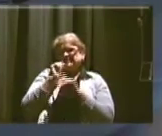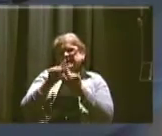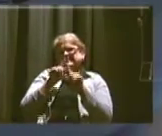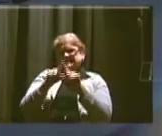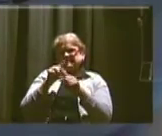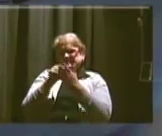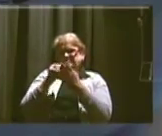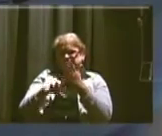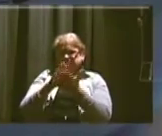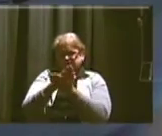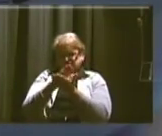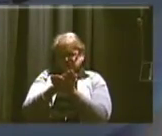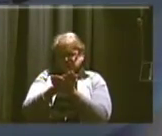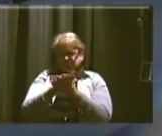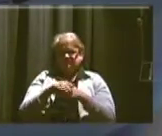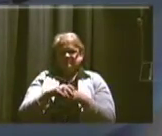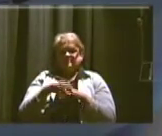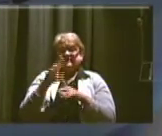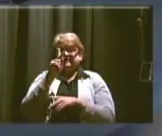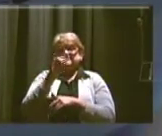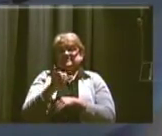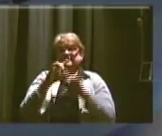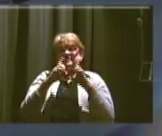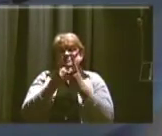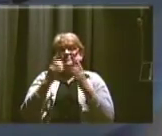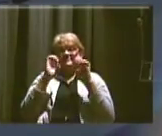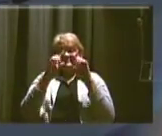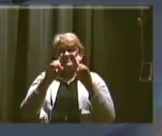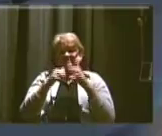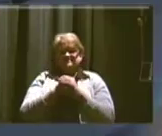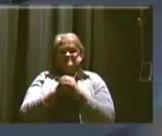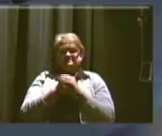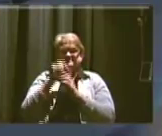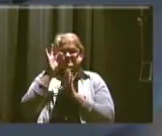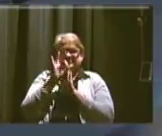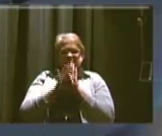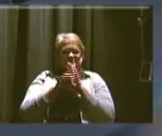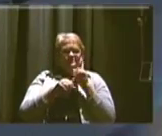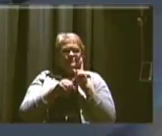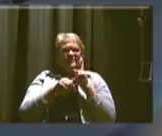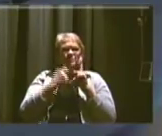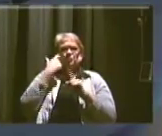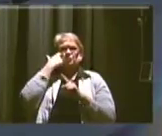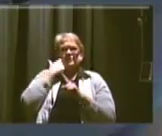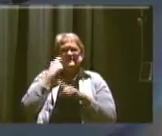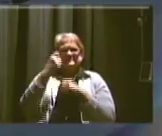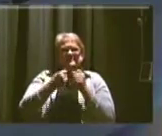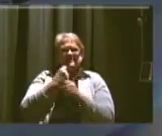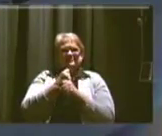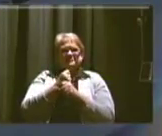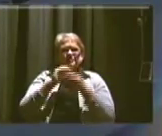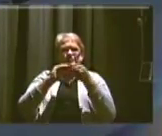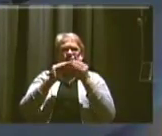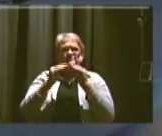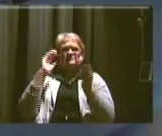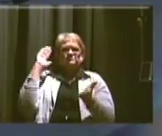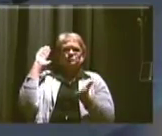of Education. In recent years, those numbers have been greatly reduced just